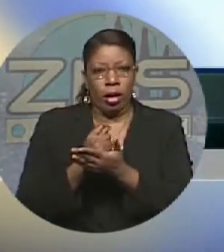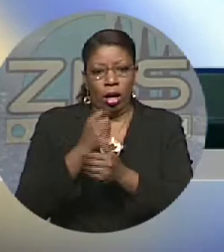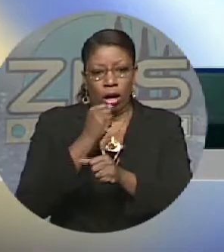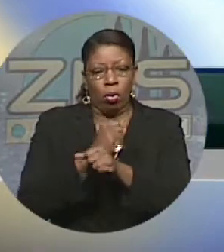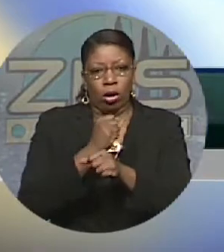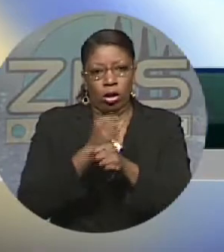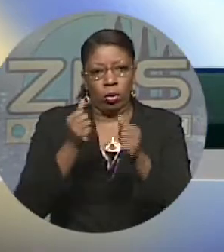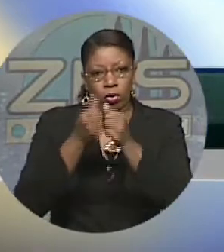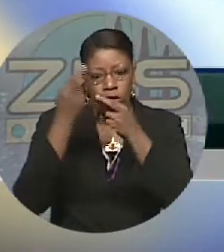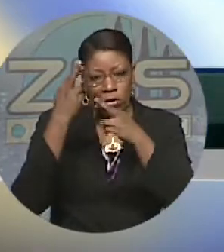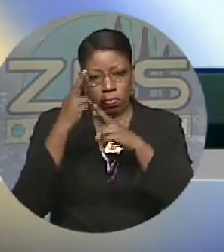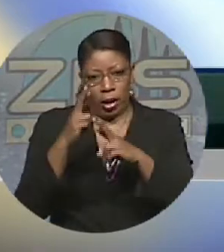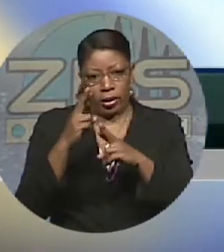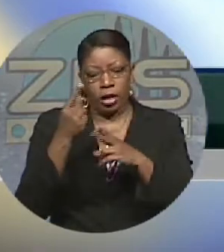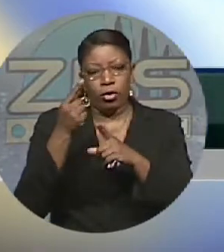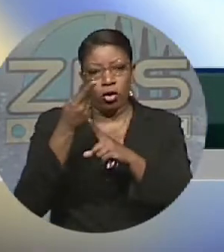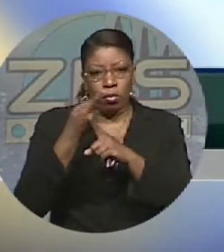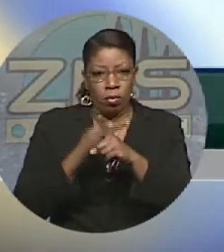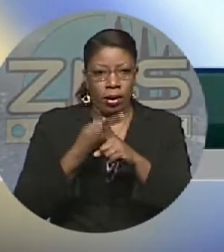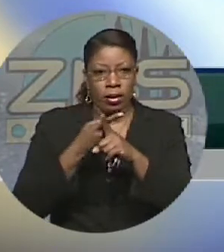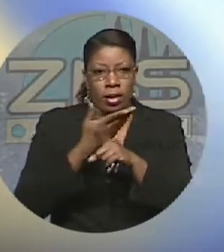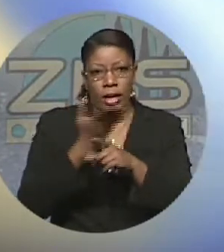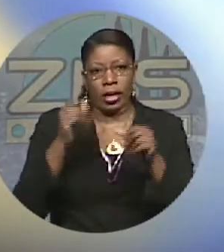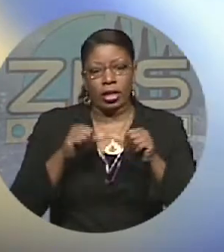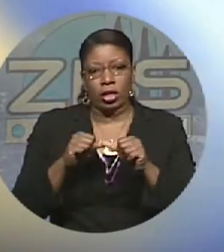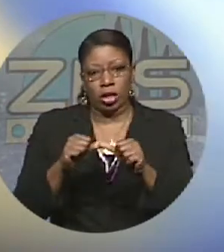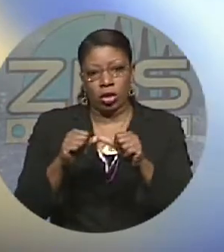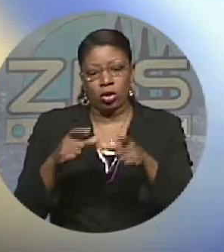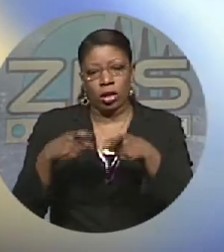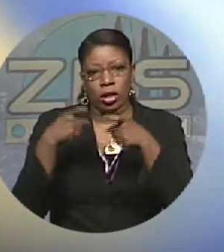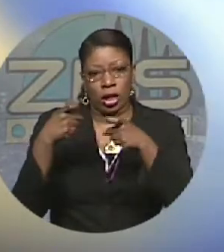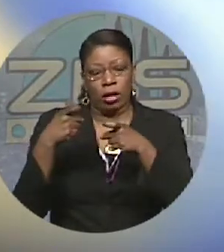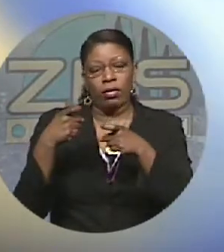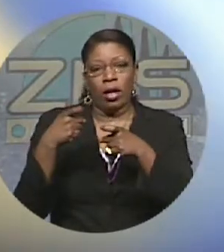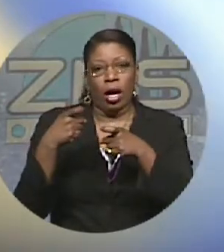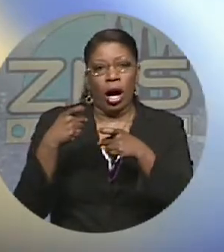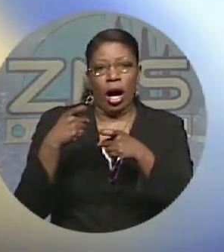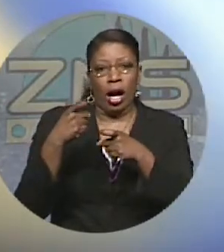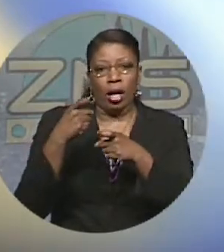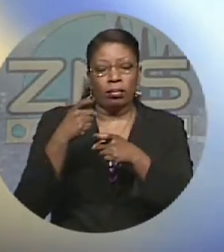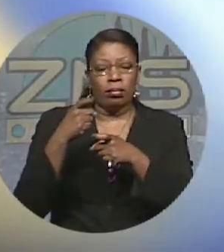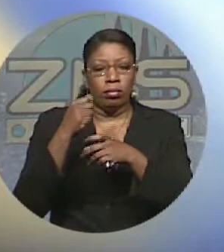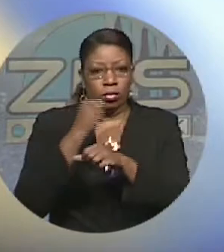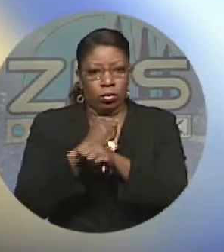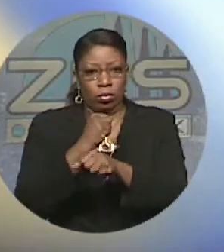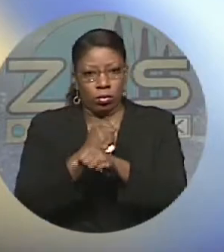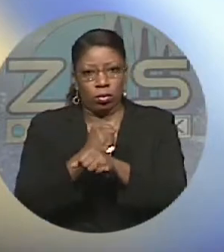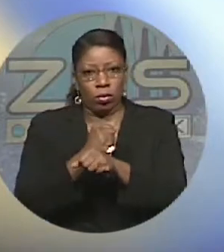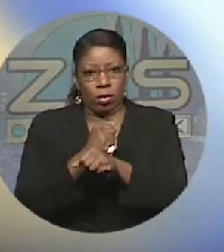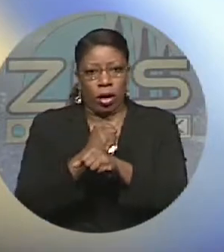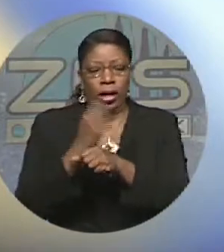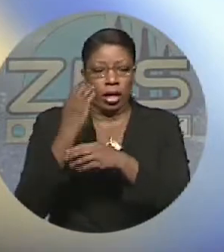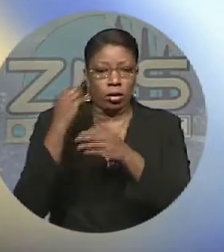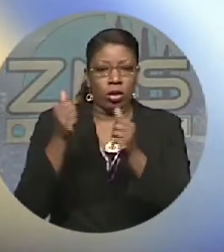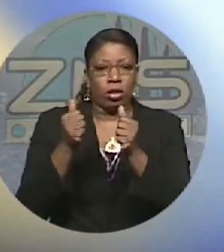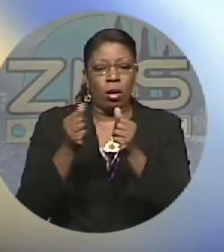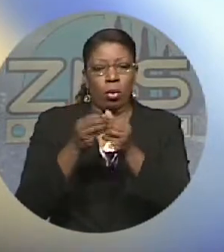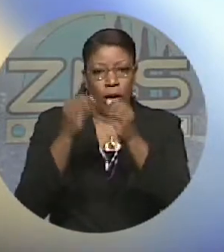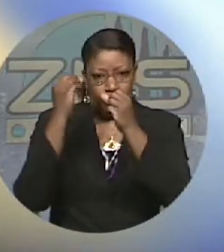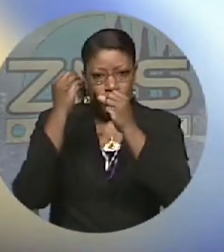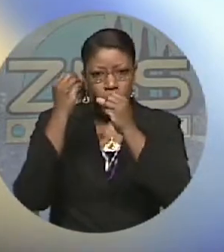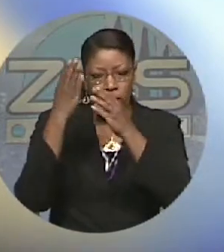and with respect. Over the coming months, they will continue to provide employees and customers with information. Now, Candino and Keisha, the